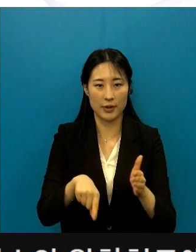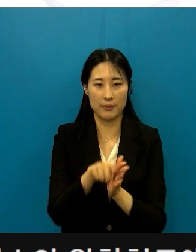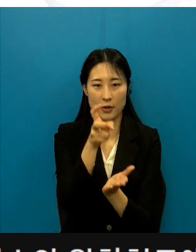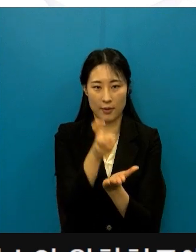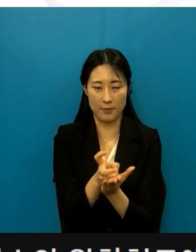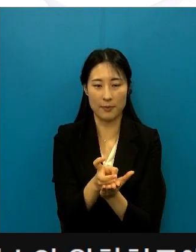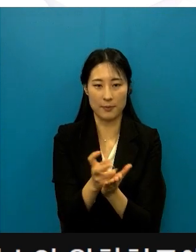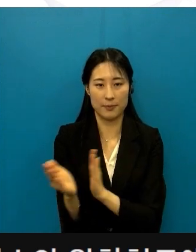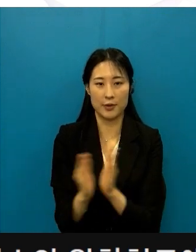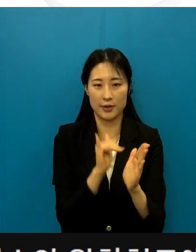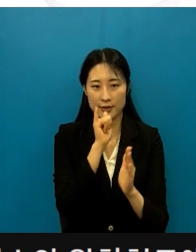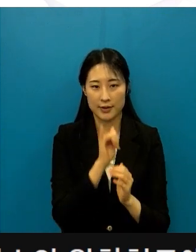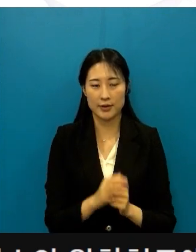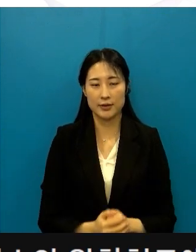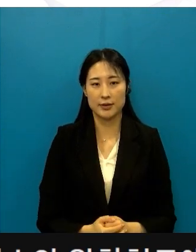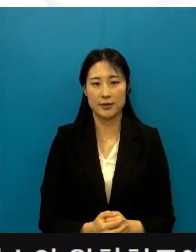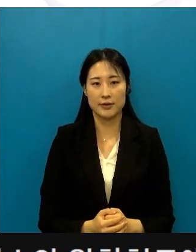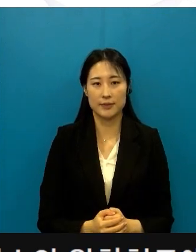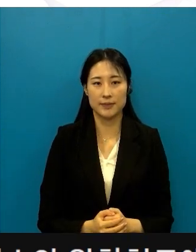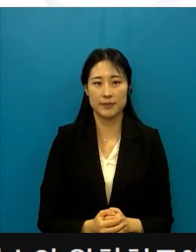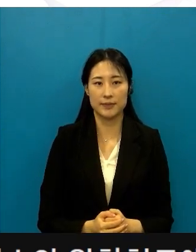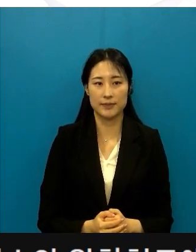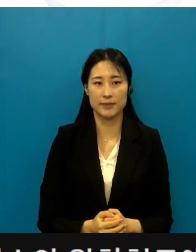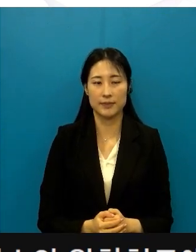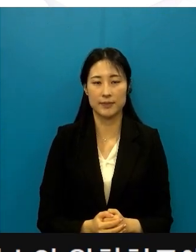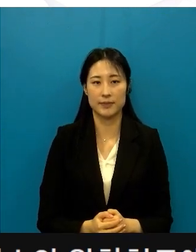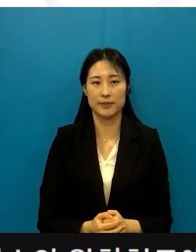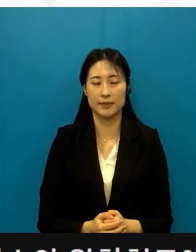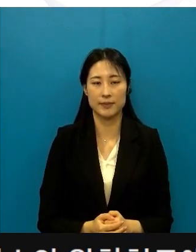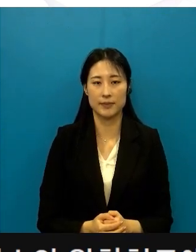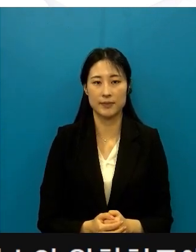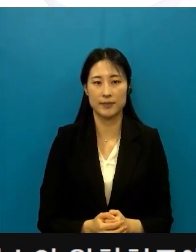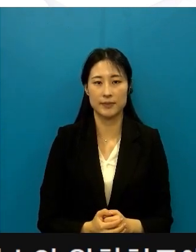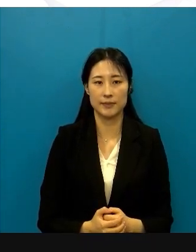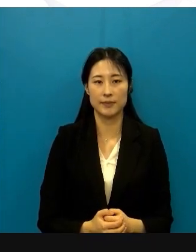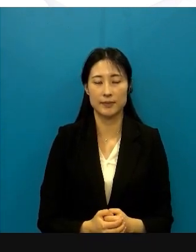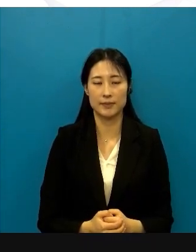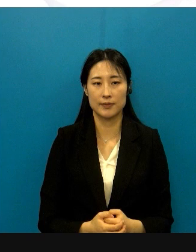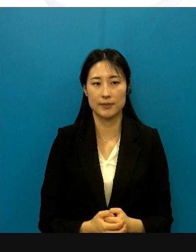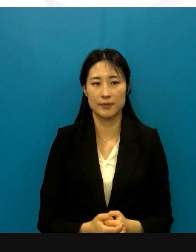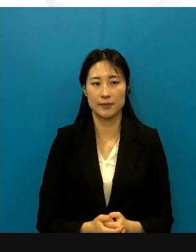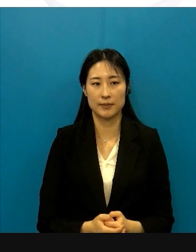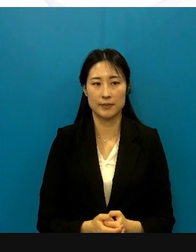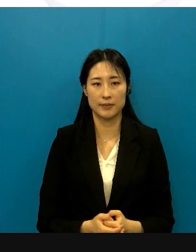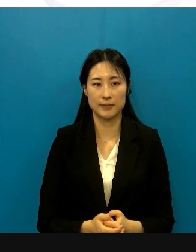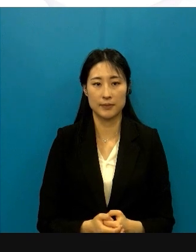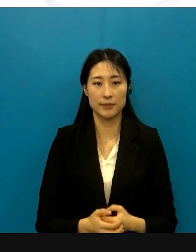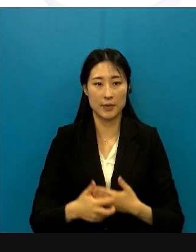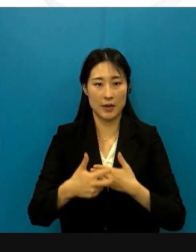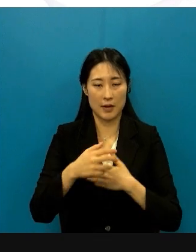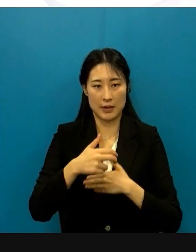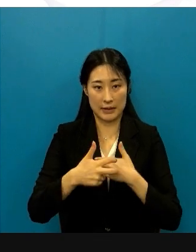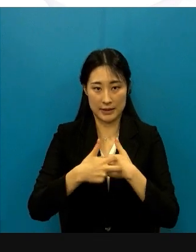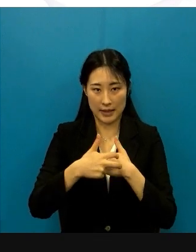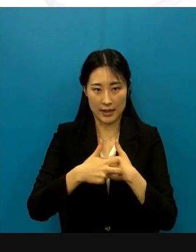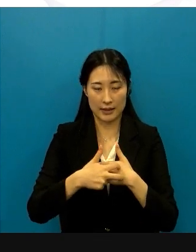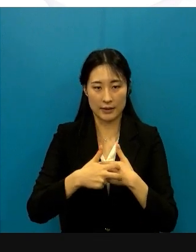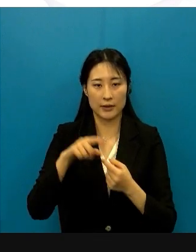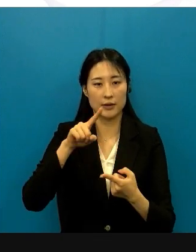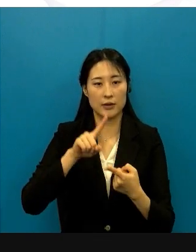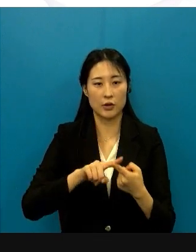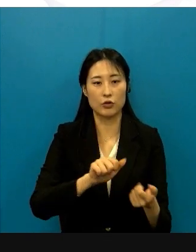care, be that medical, psychological, or spiritual, in the last moments of life.